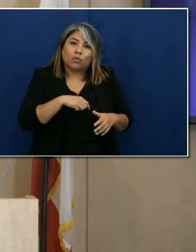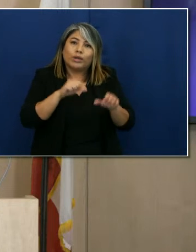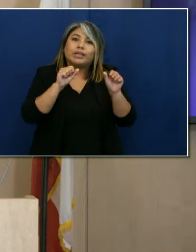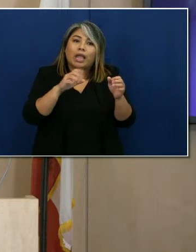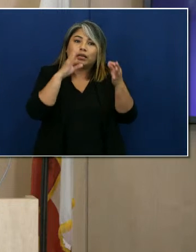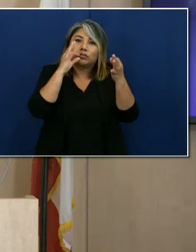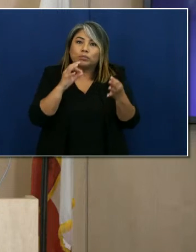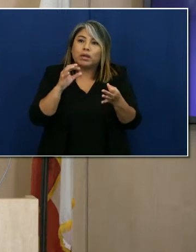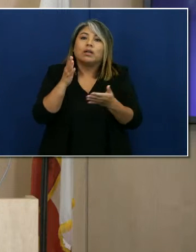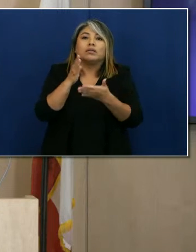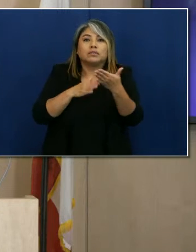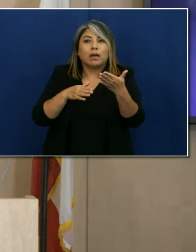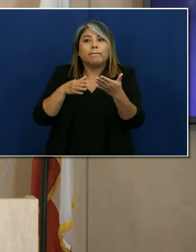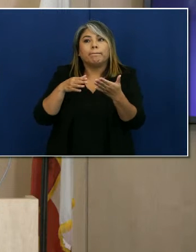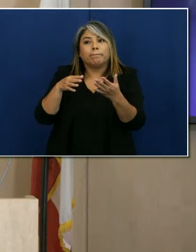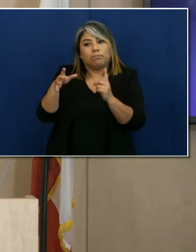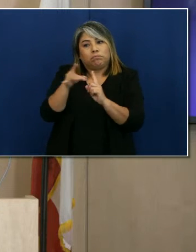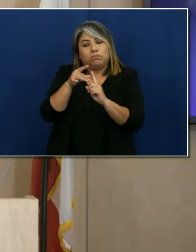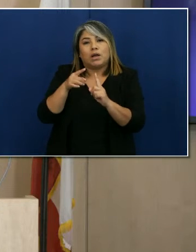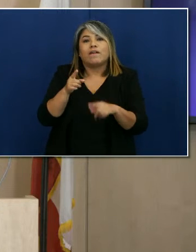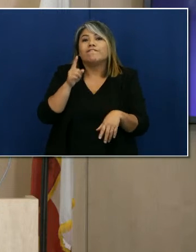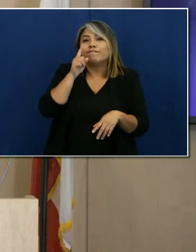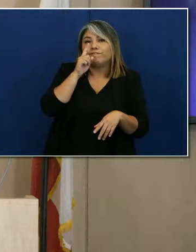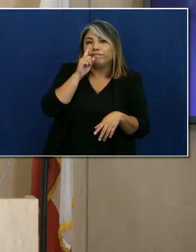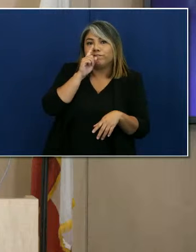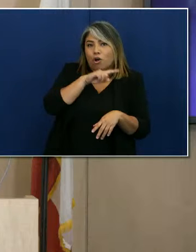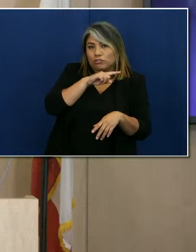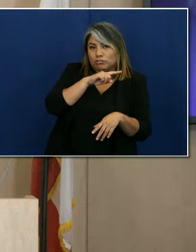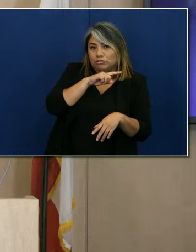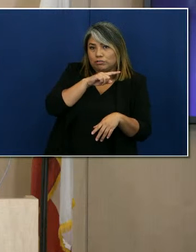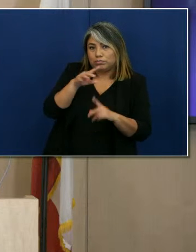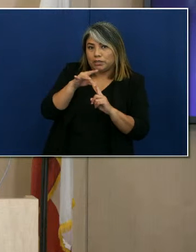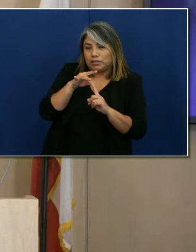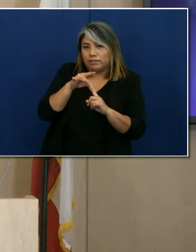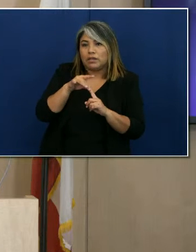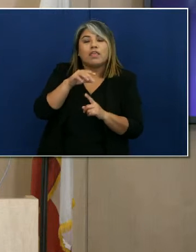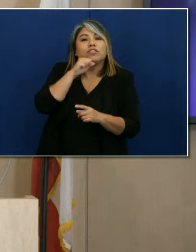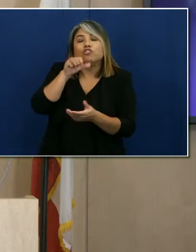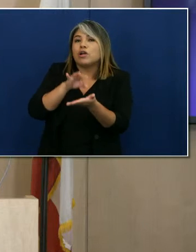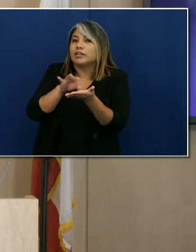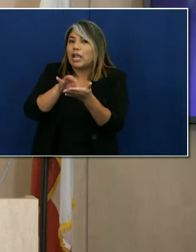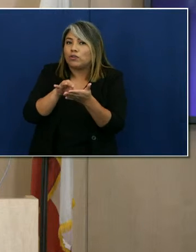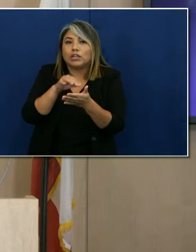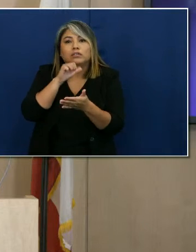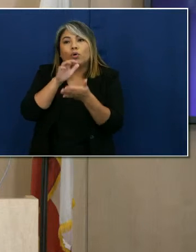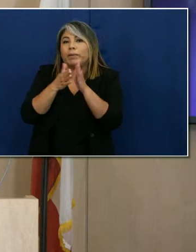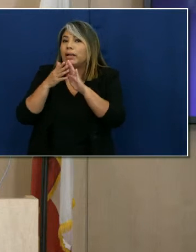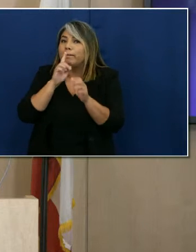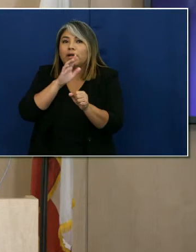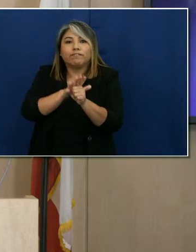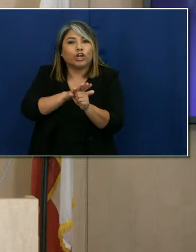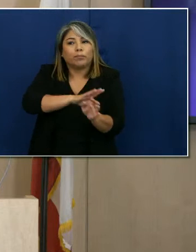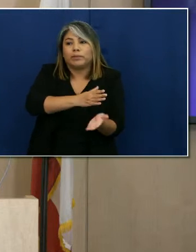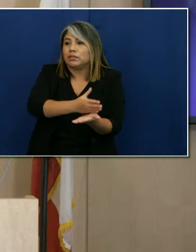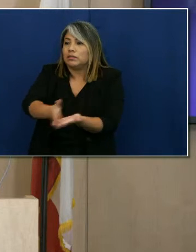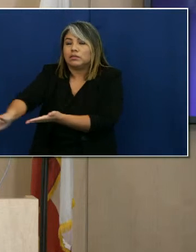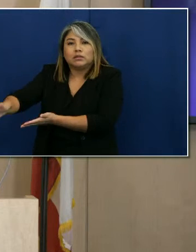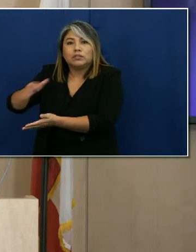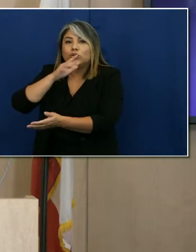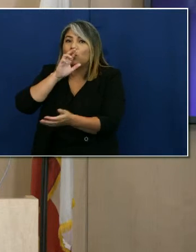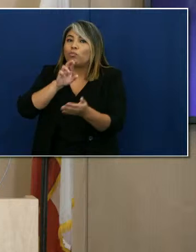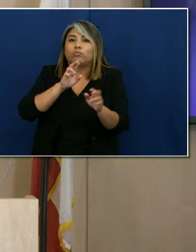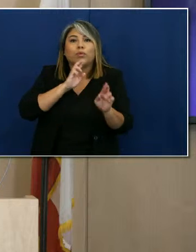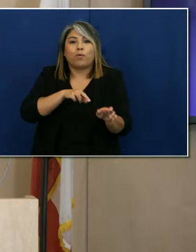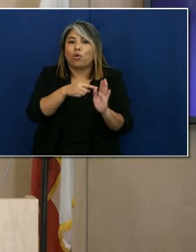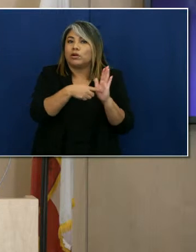that some of those are indeed false positives, and those are not counted as confirmed cases, and we do not report on